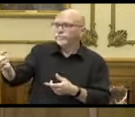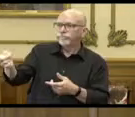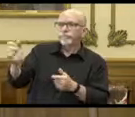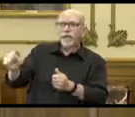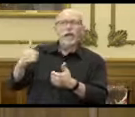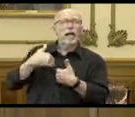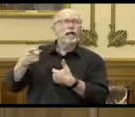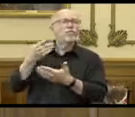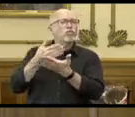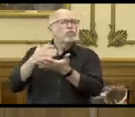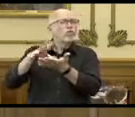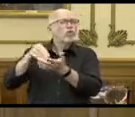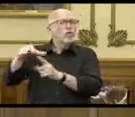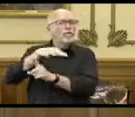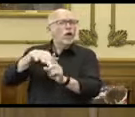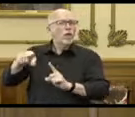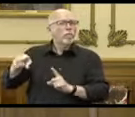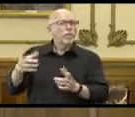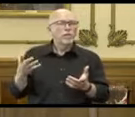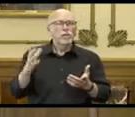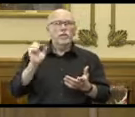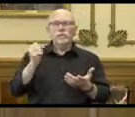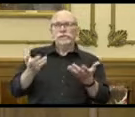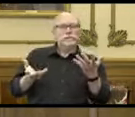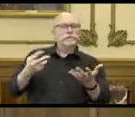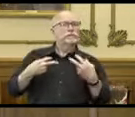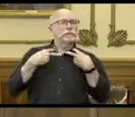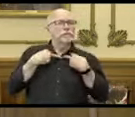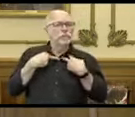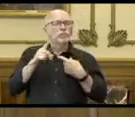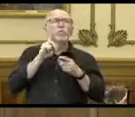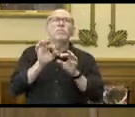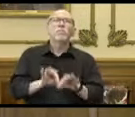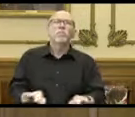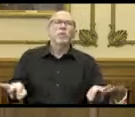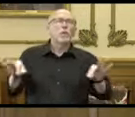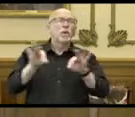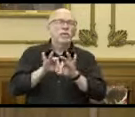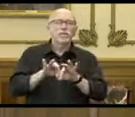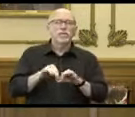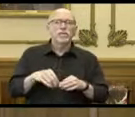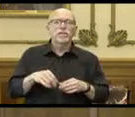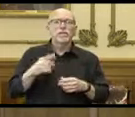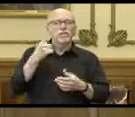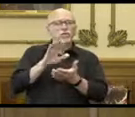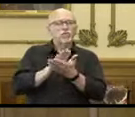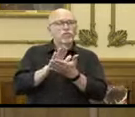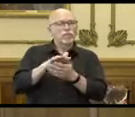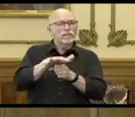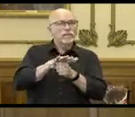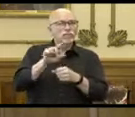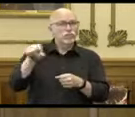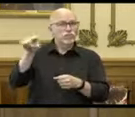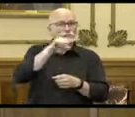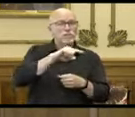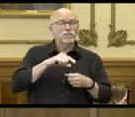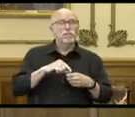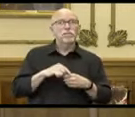good learning environment. So it's important, so important, for school districts